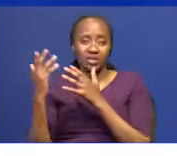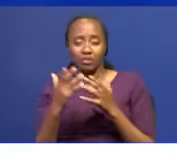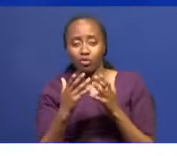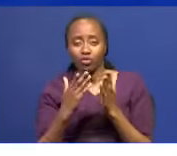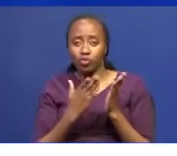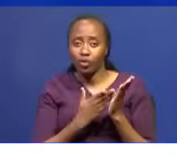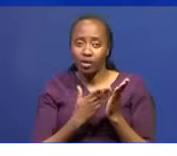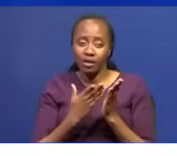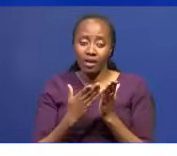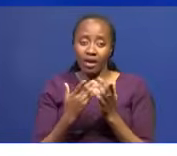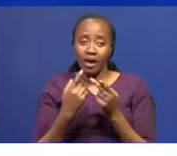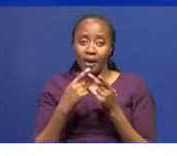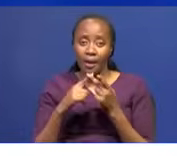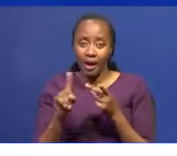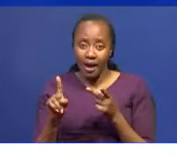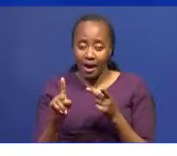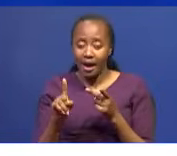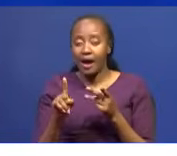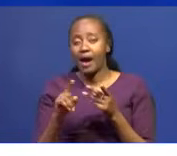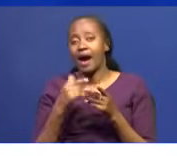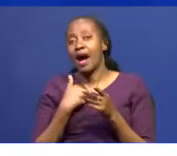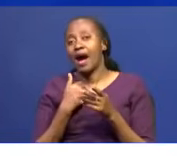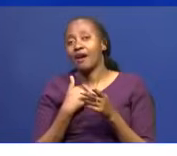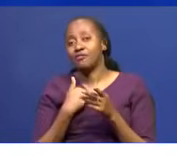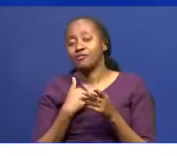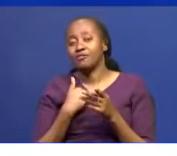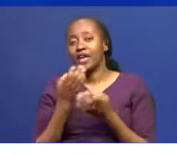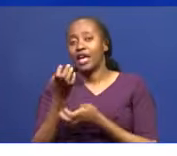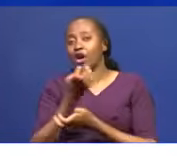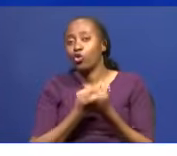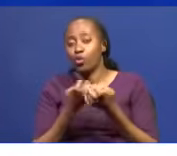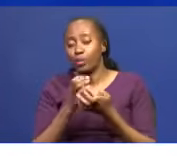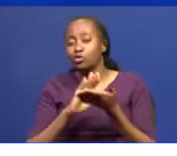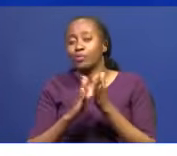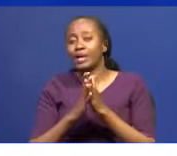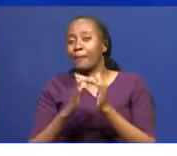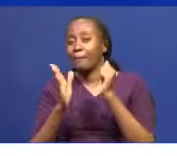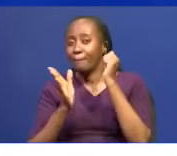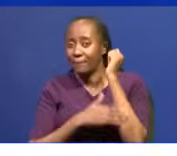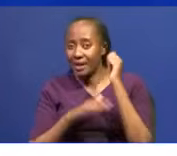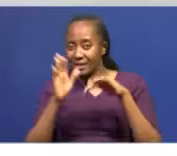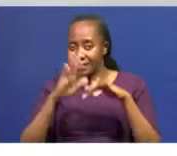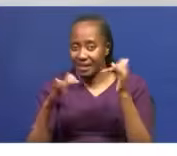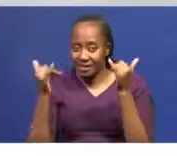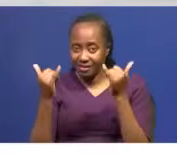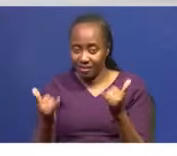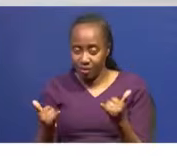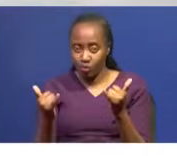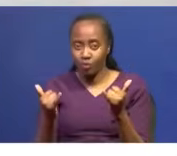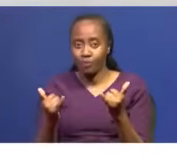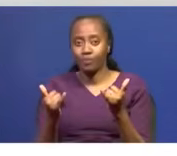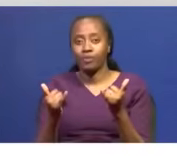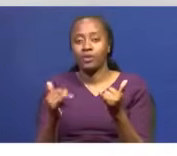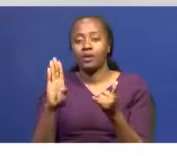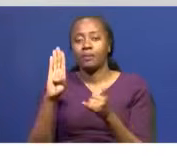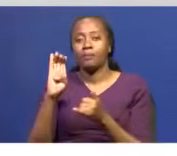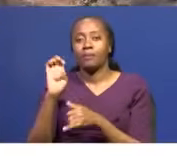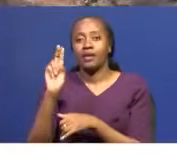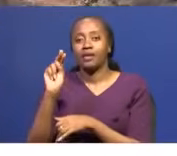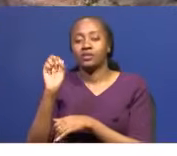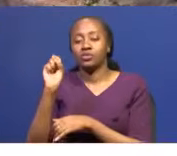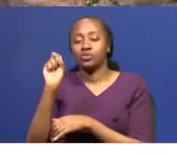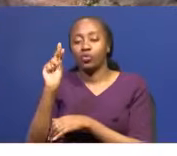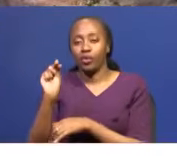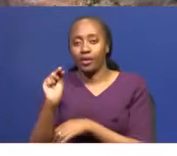global economic volatility, worsening the situations we find ourselves in. Benson Drioba